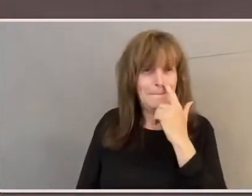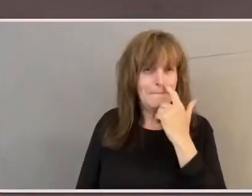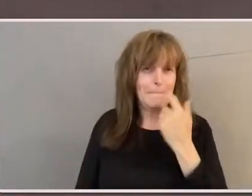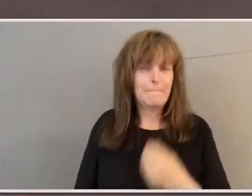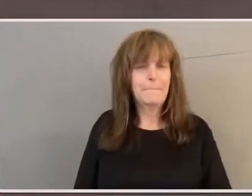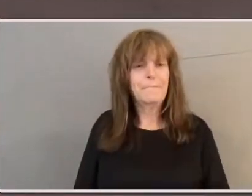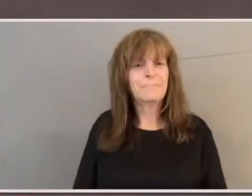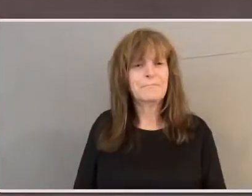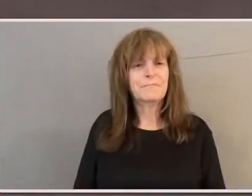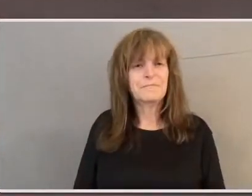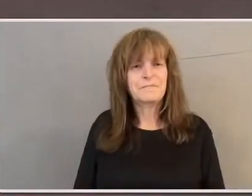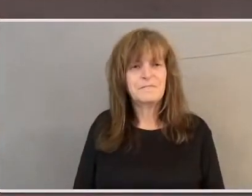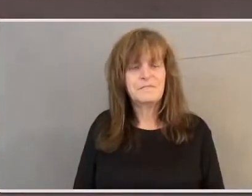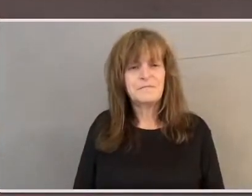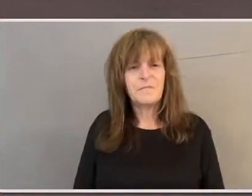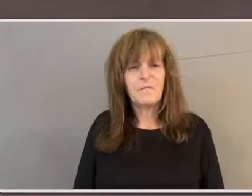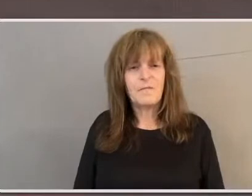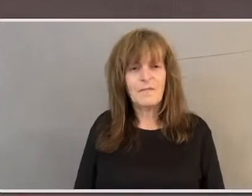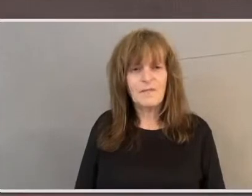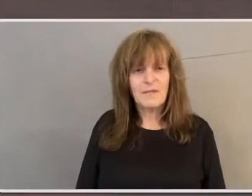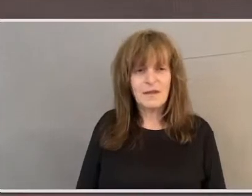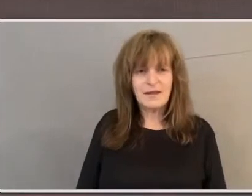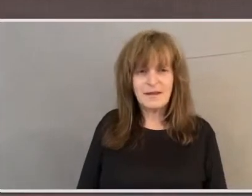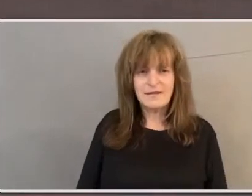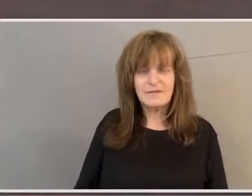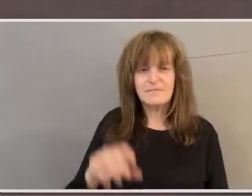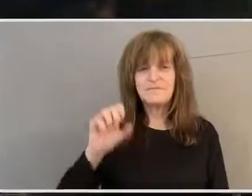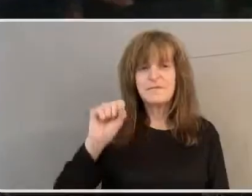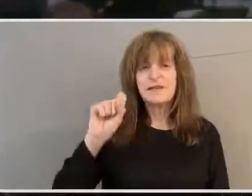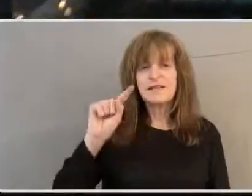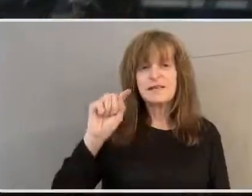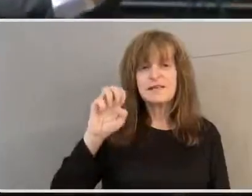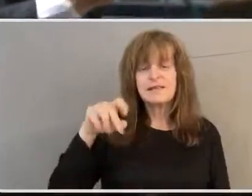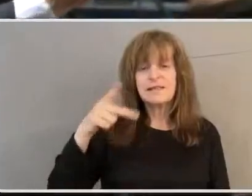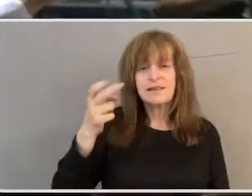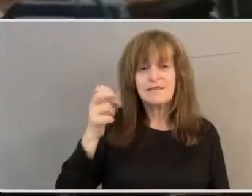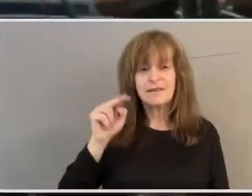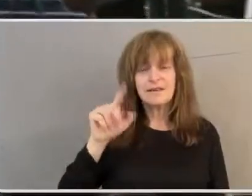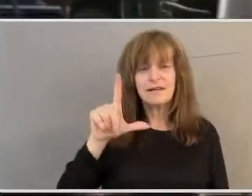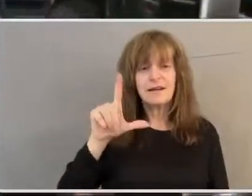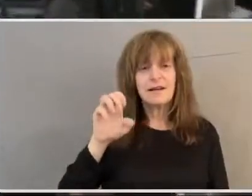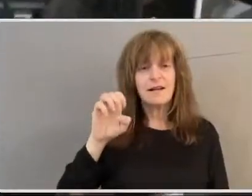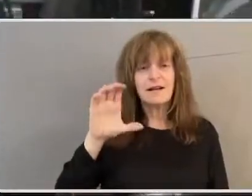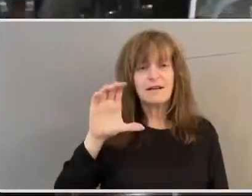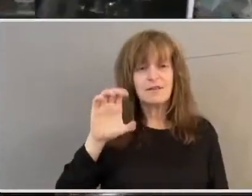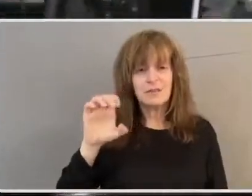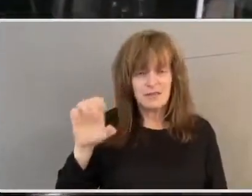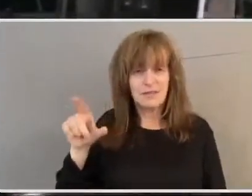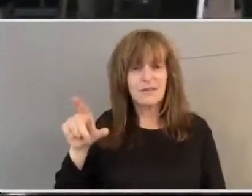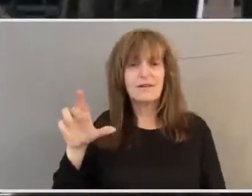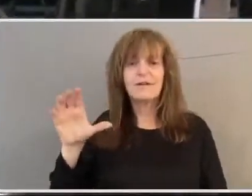Stephen Lecce returns as Minister of Education. I'd ask the Minister to please come forward.